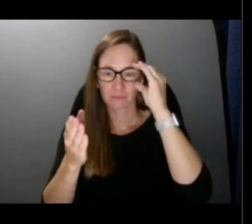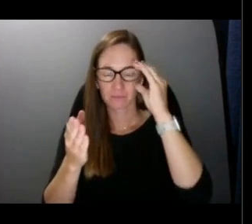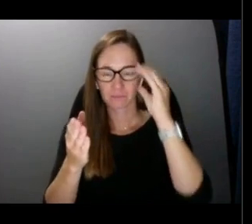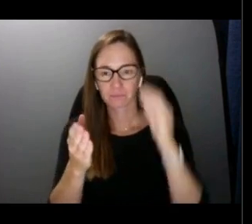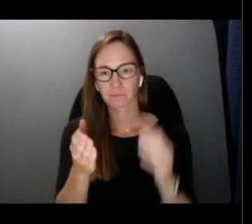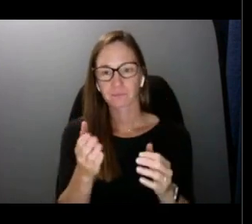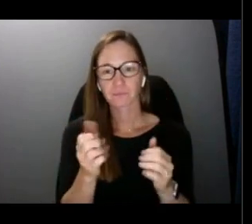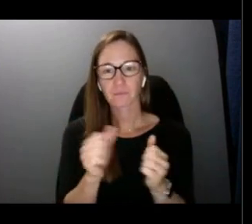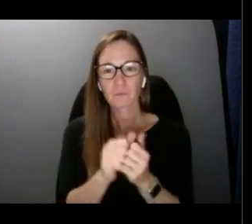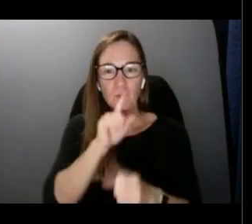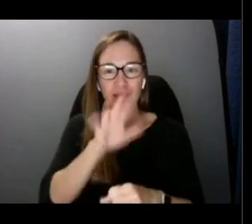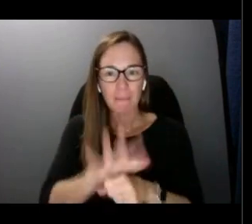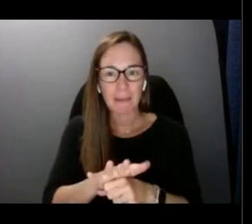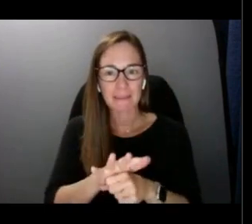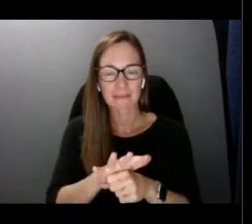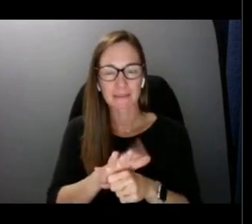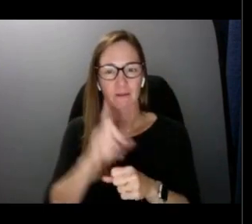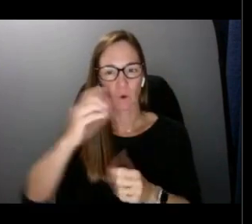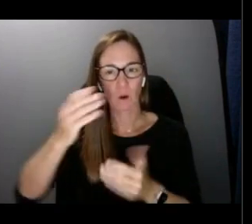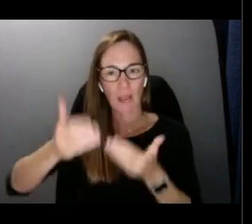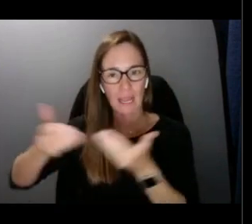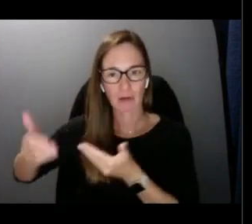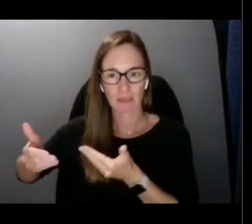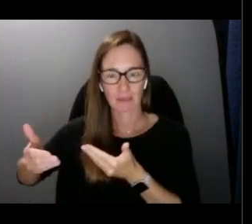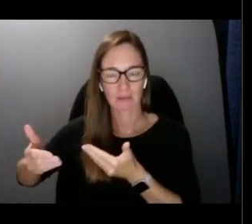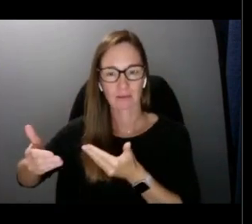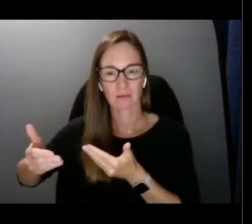with commitments for hiring.